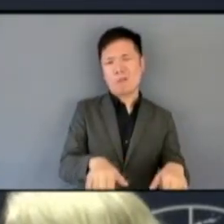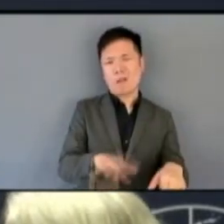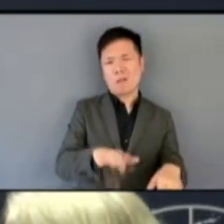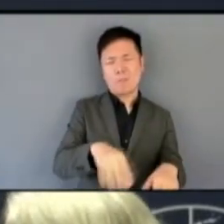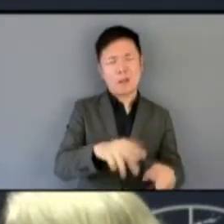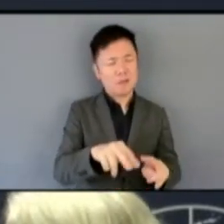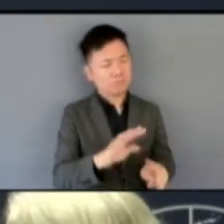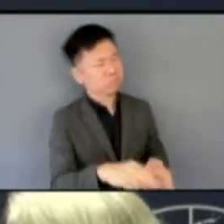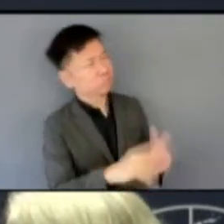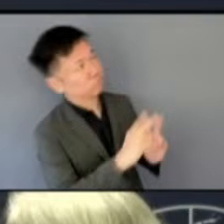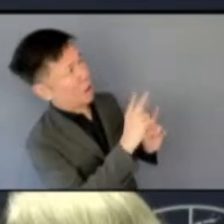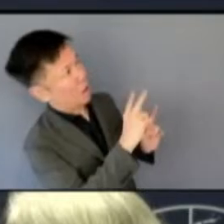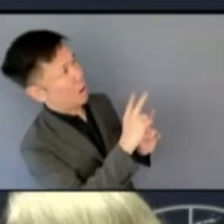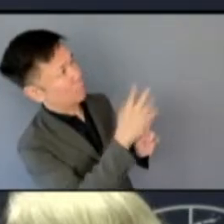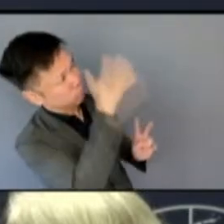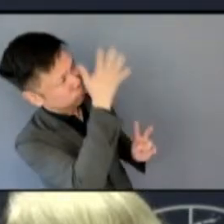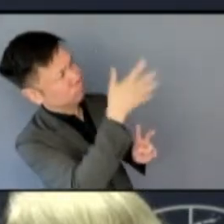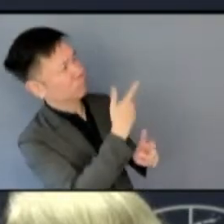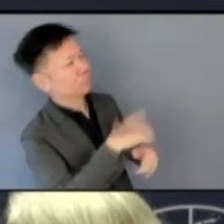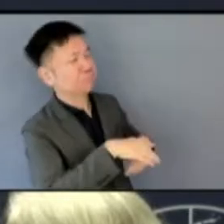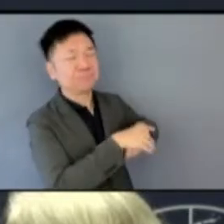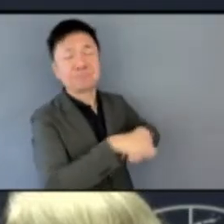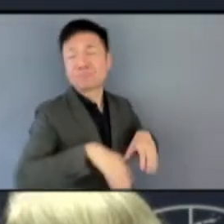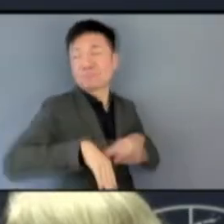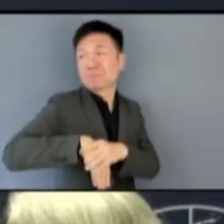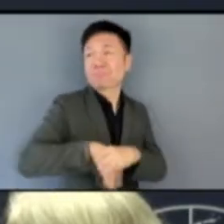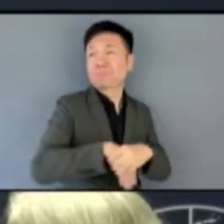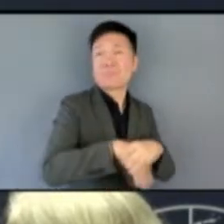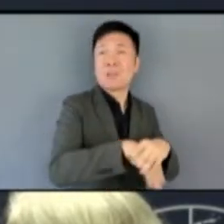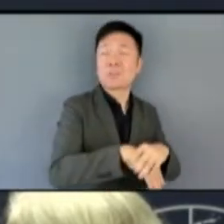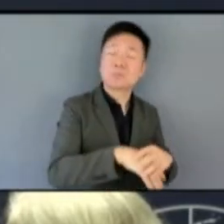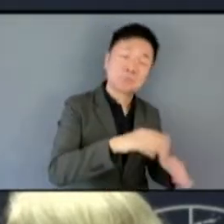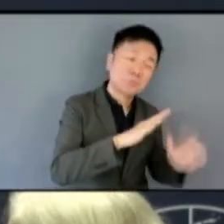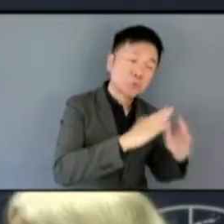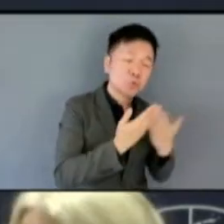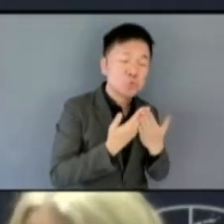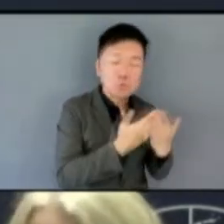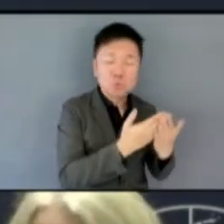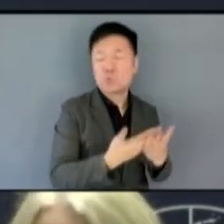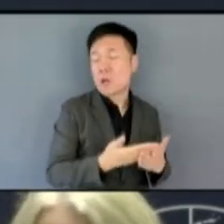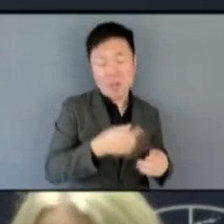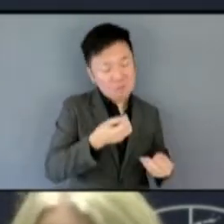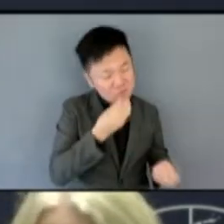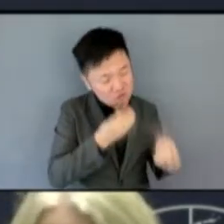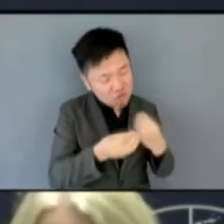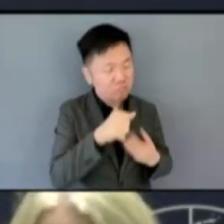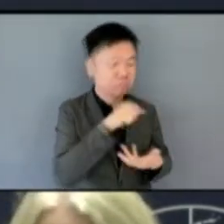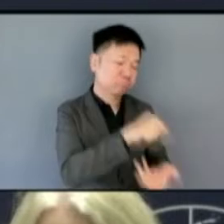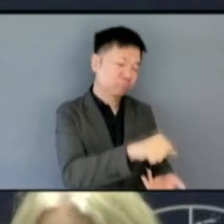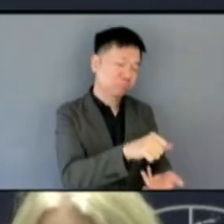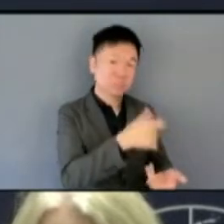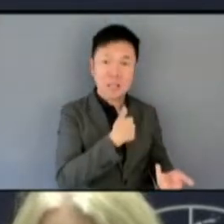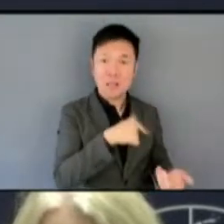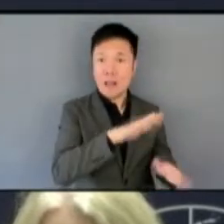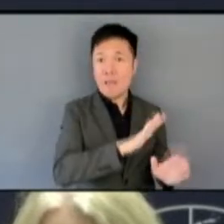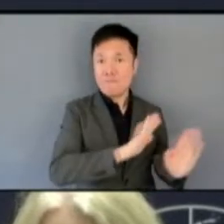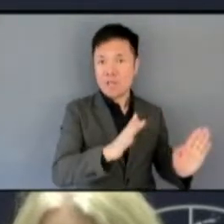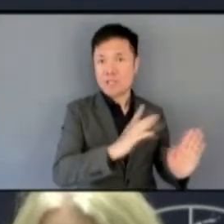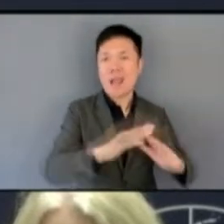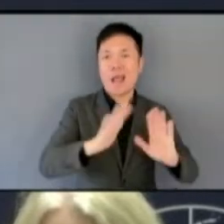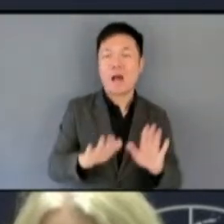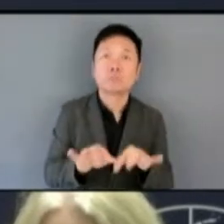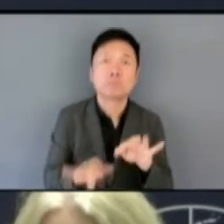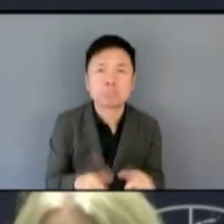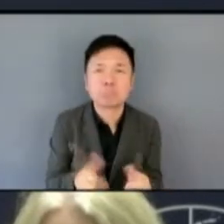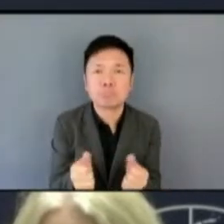my grandfather, who takes me to school, prepares my lunch, brings me home from school, and then I sit in front of the of the TV and play my video